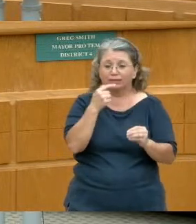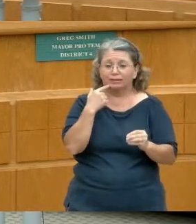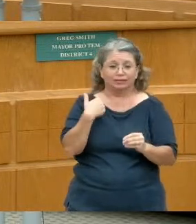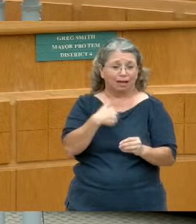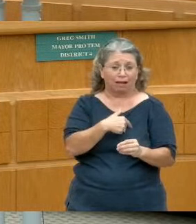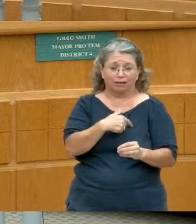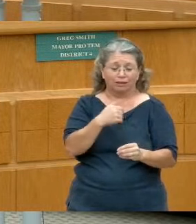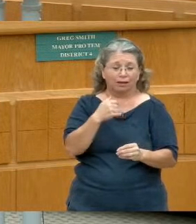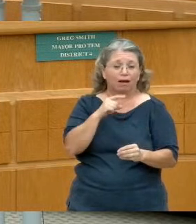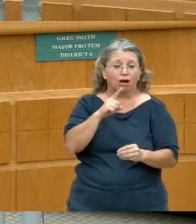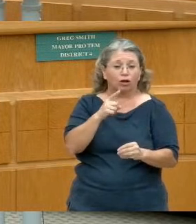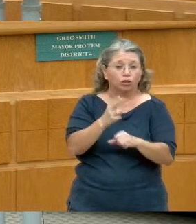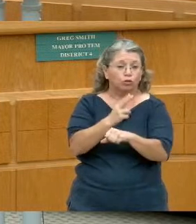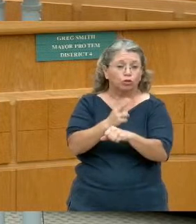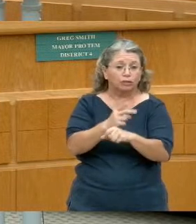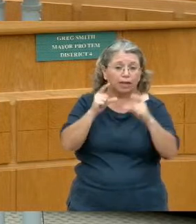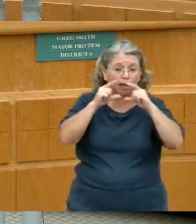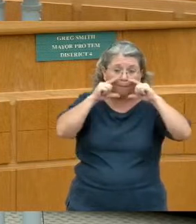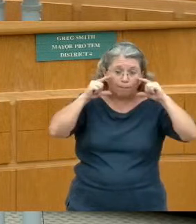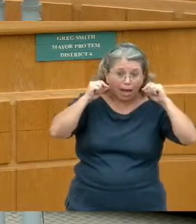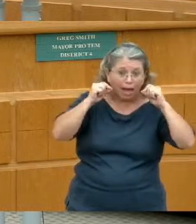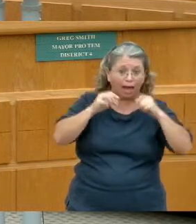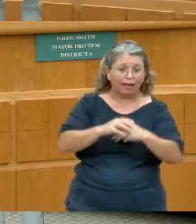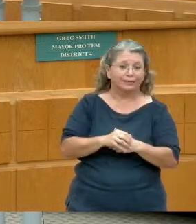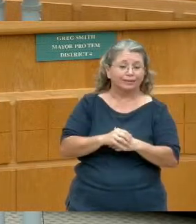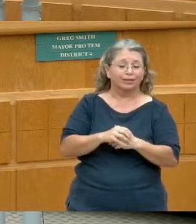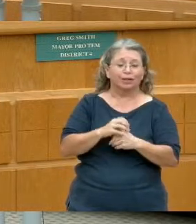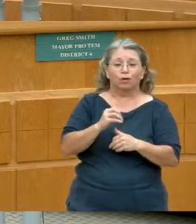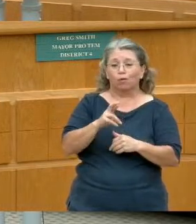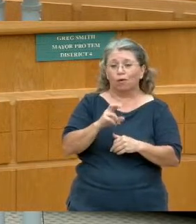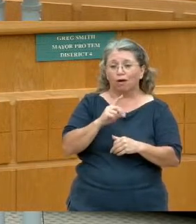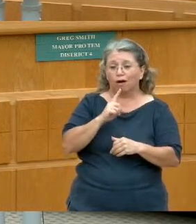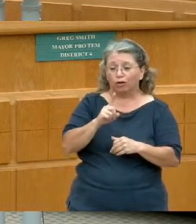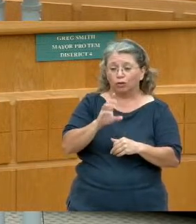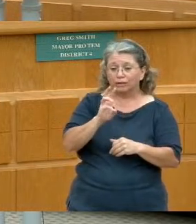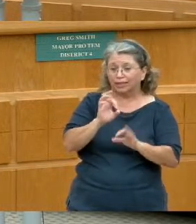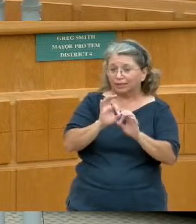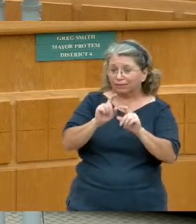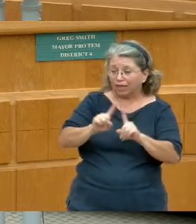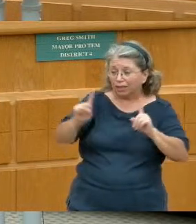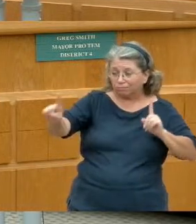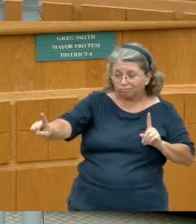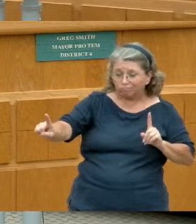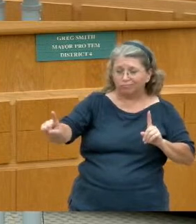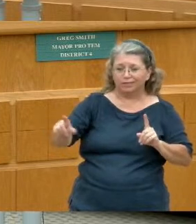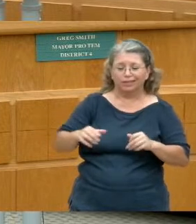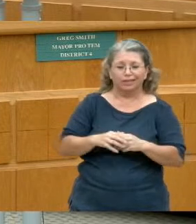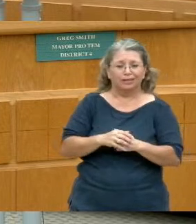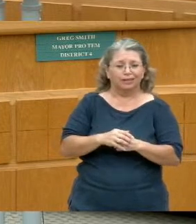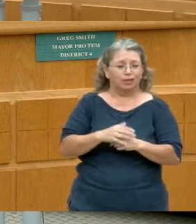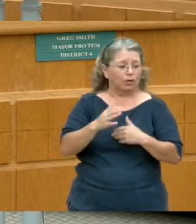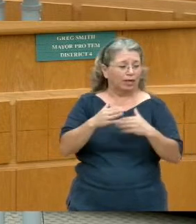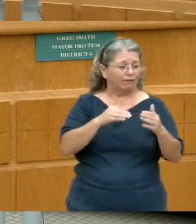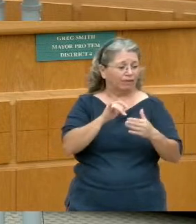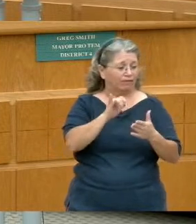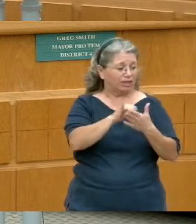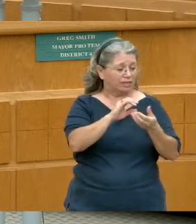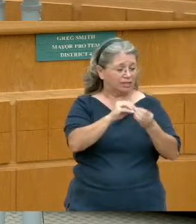Are you staying more than 6 feet away? So even if this metric comes back up, if we're doing our social distancing